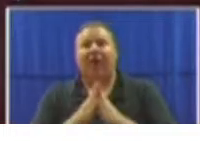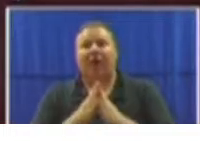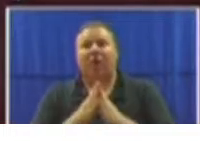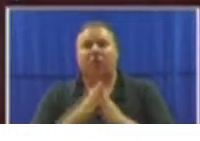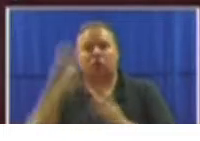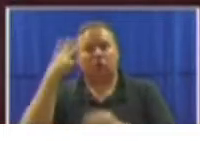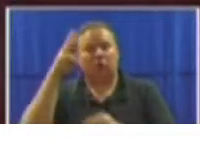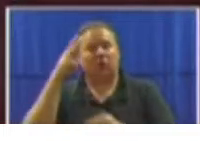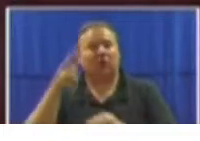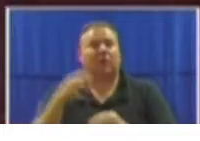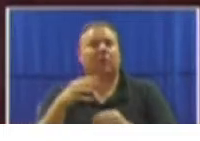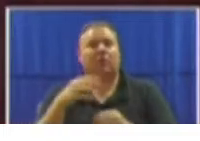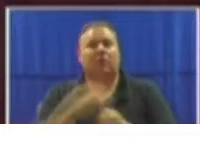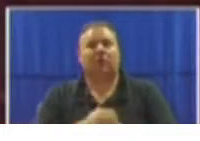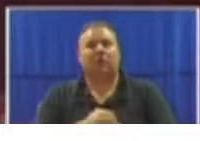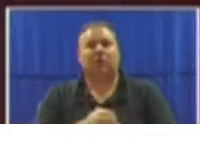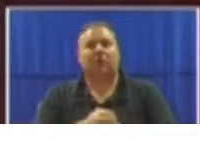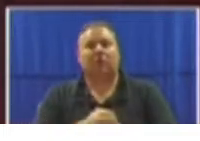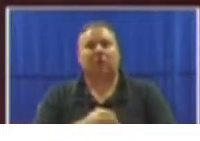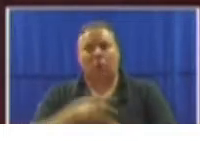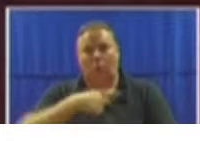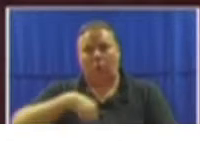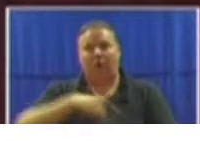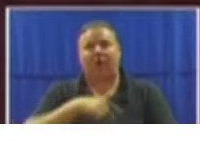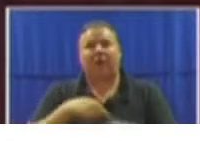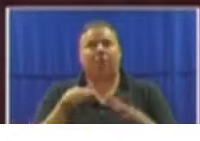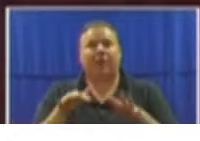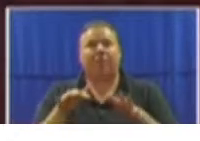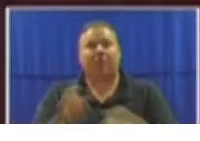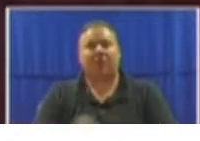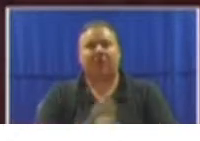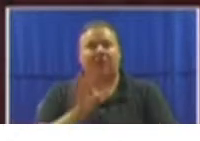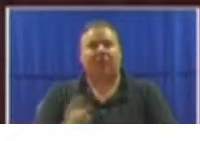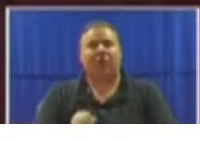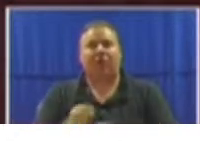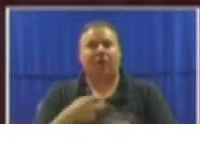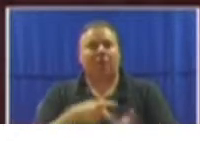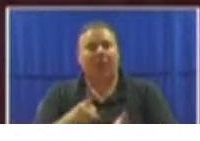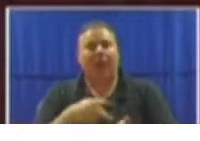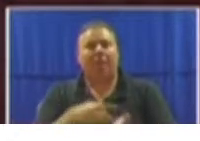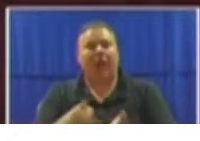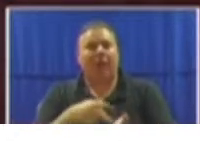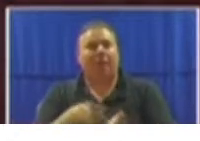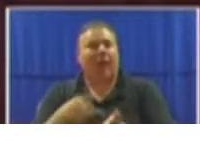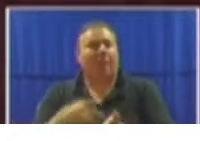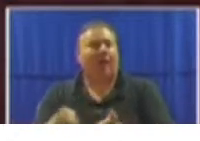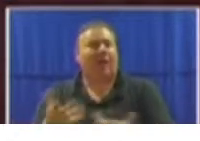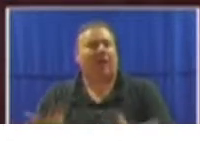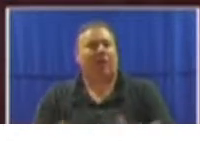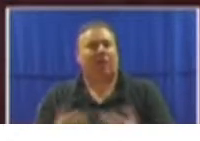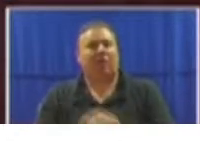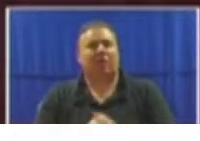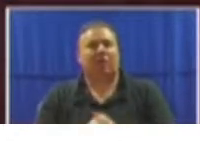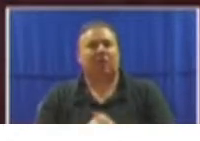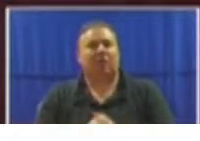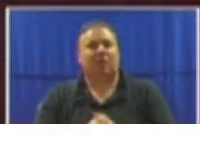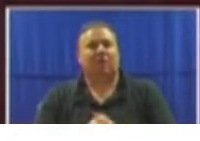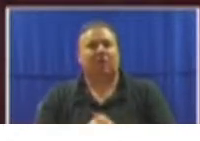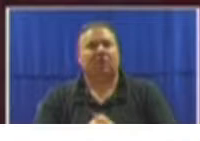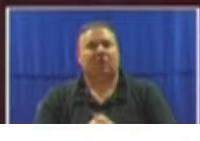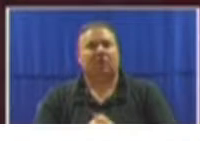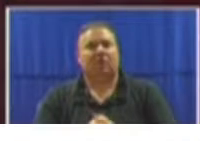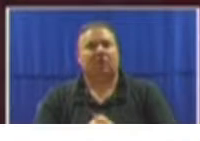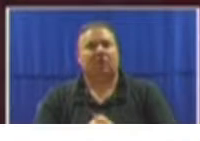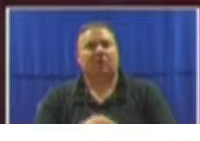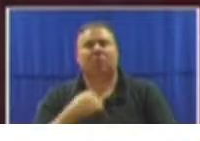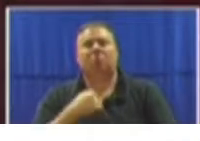Tshwane, Pretoria, and we, as the people of South Africa, must pay for all that. I still, therefore,